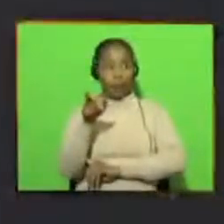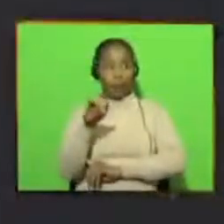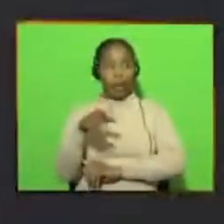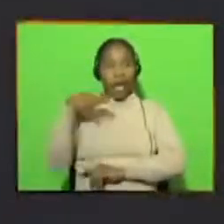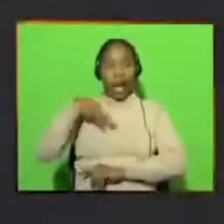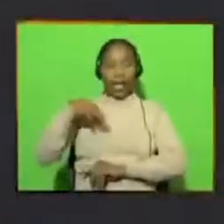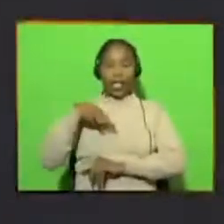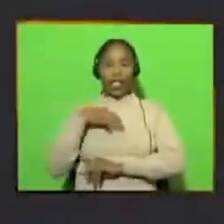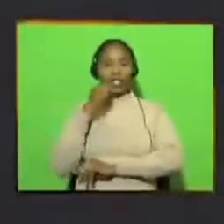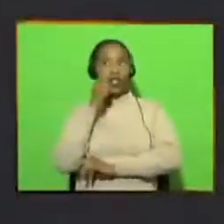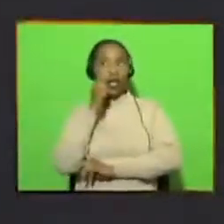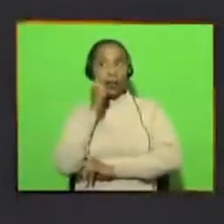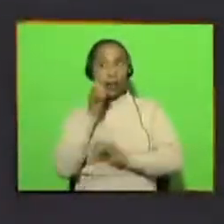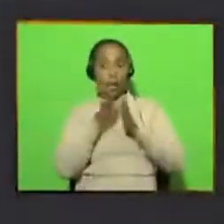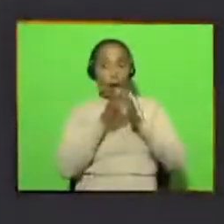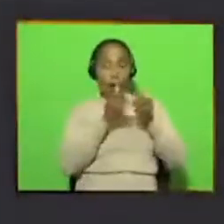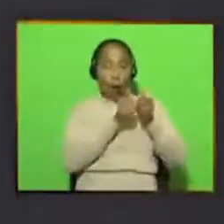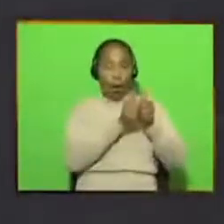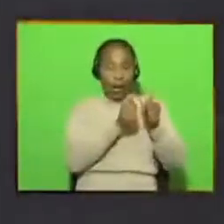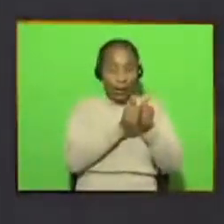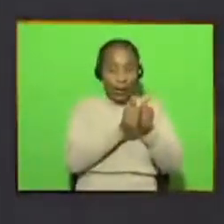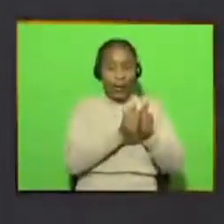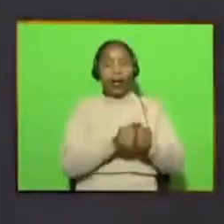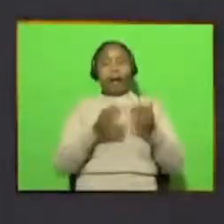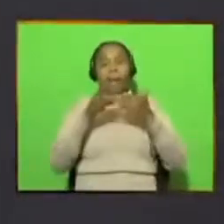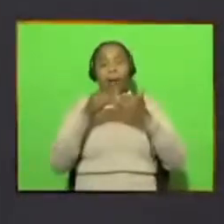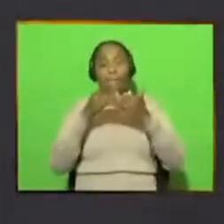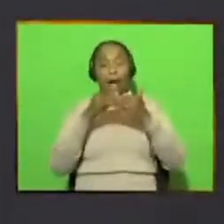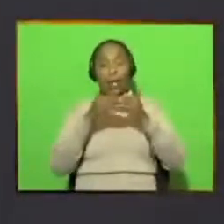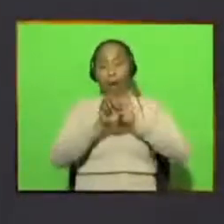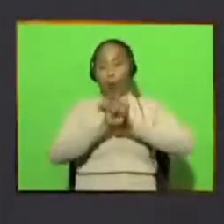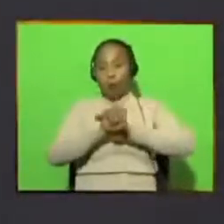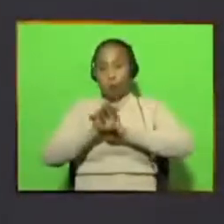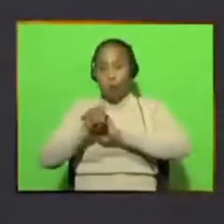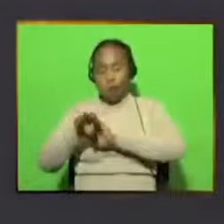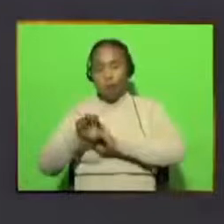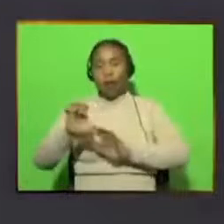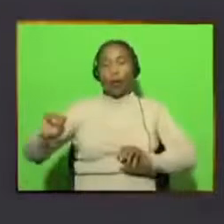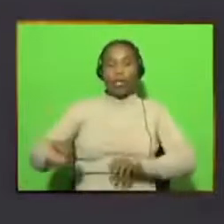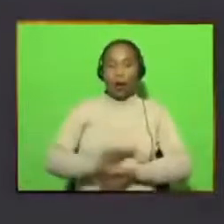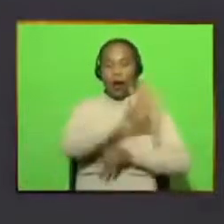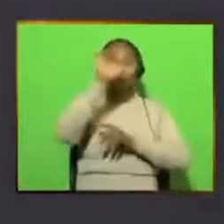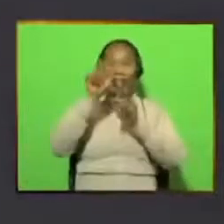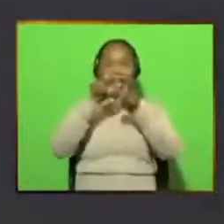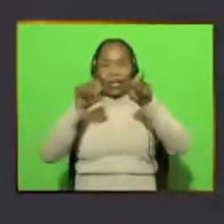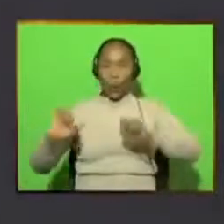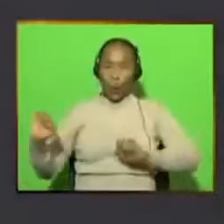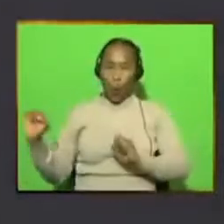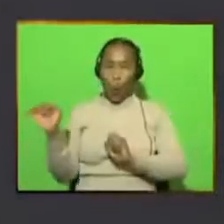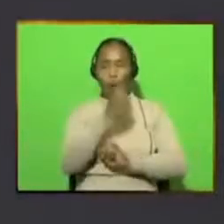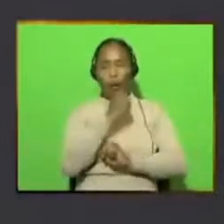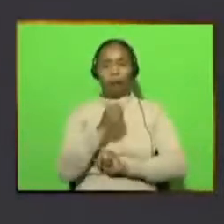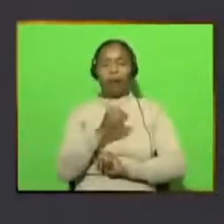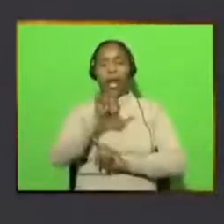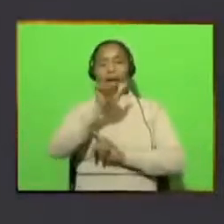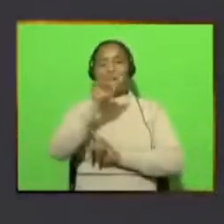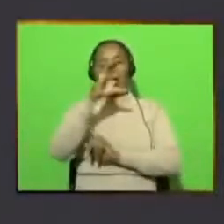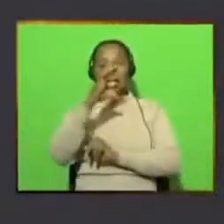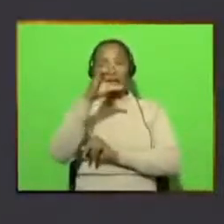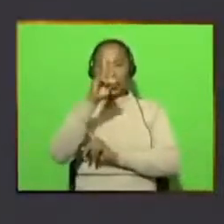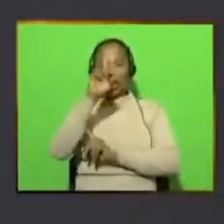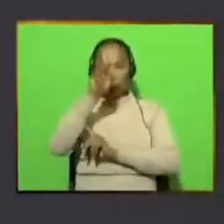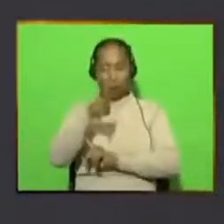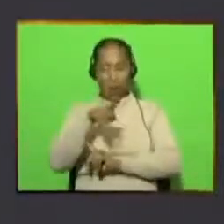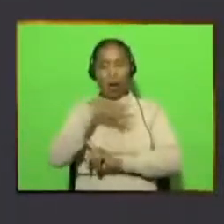ladies and gentlemen, colleagues, members of the press, fellow South Africans, the ACDP wishes to extend